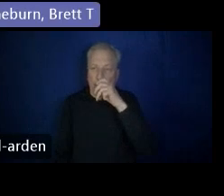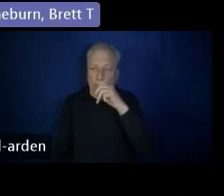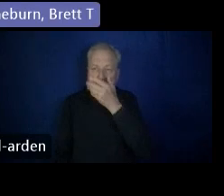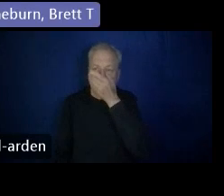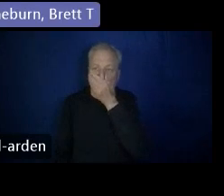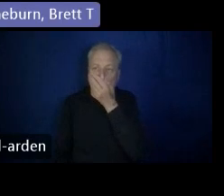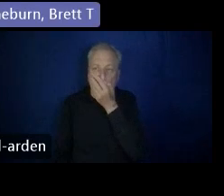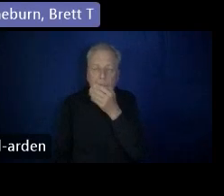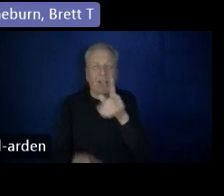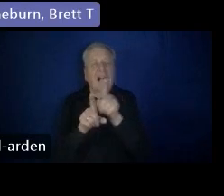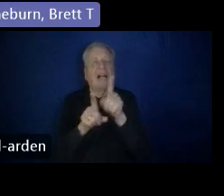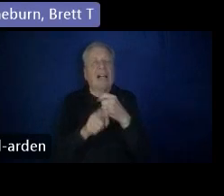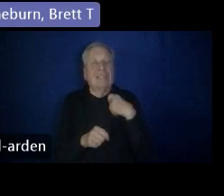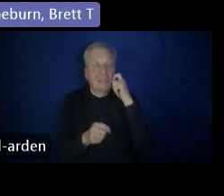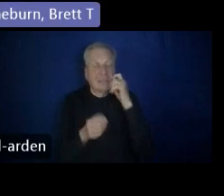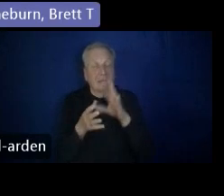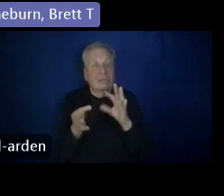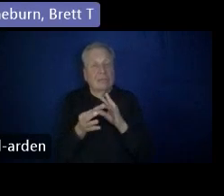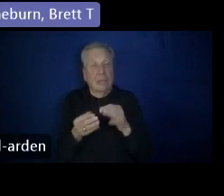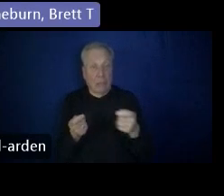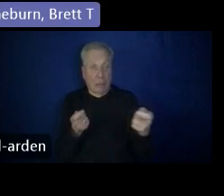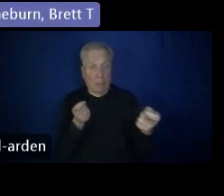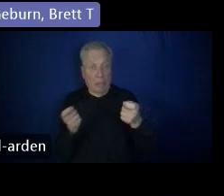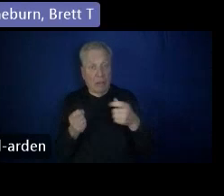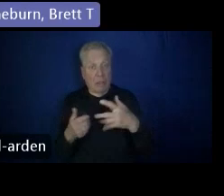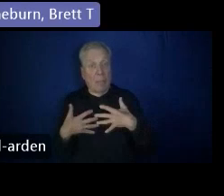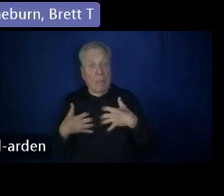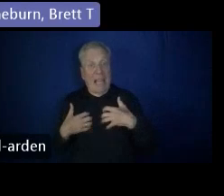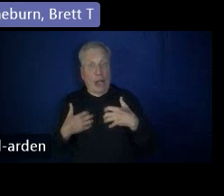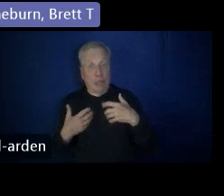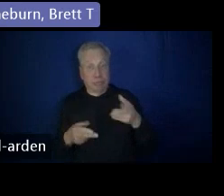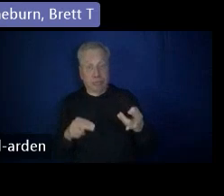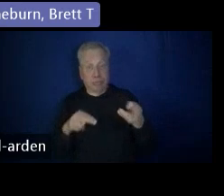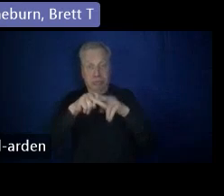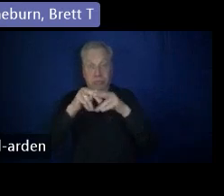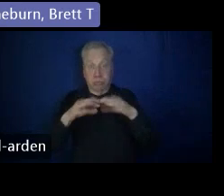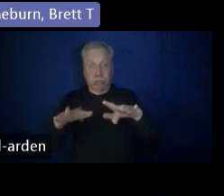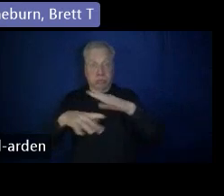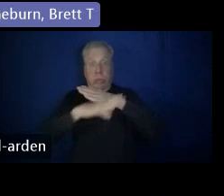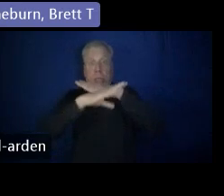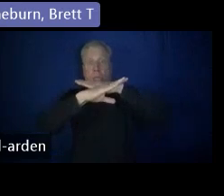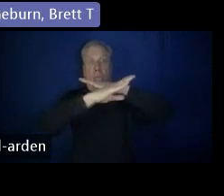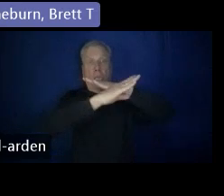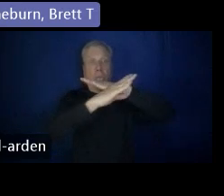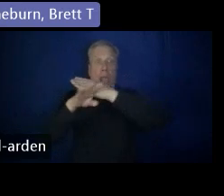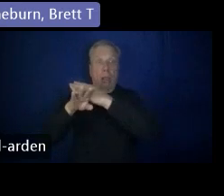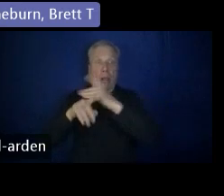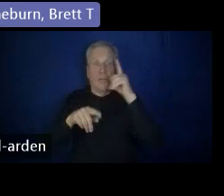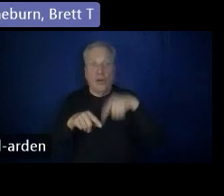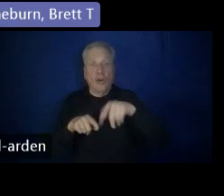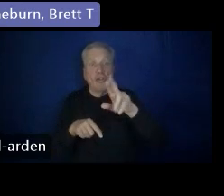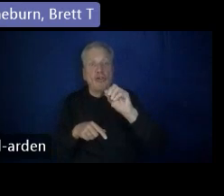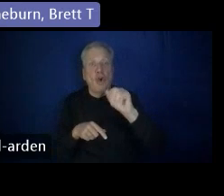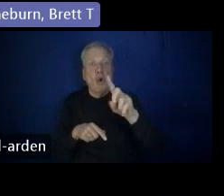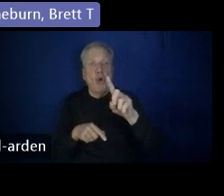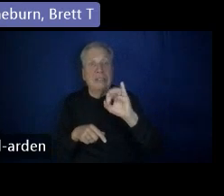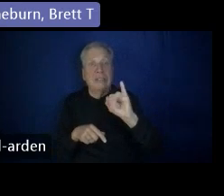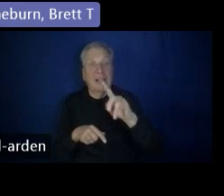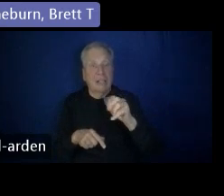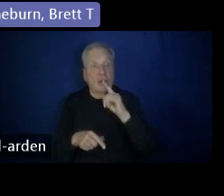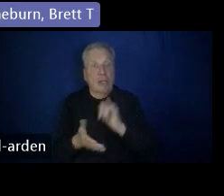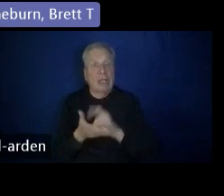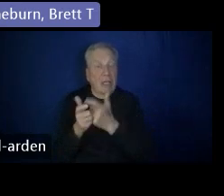So as I said, managing bear jams from habituated bears foraging in roadside meadows is our biggest bear